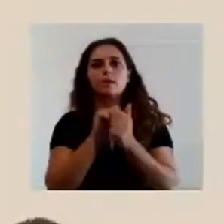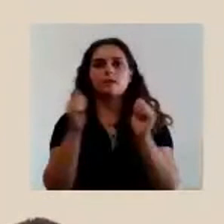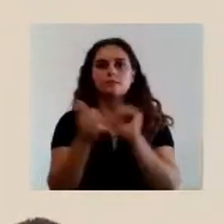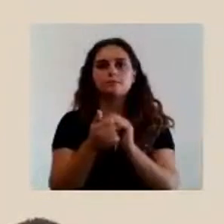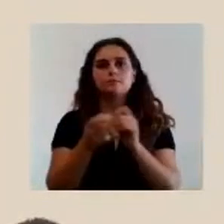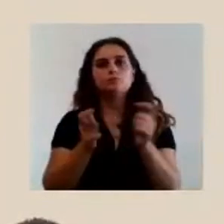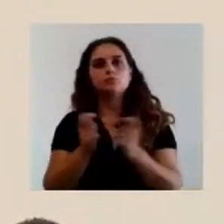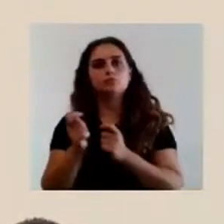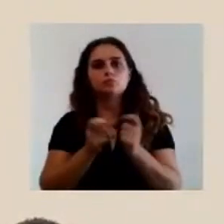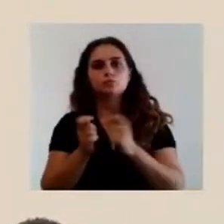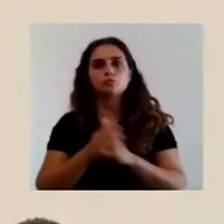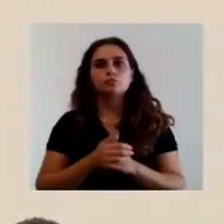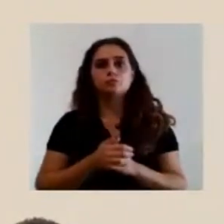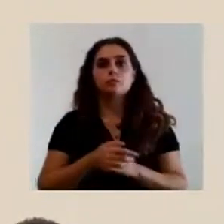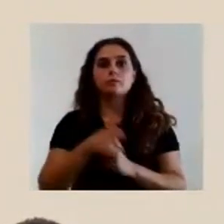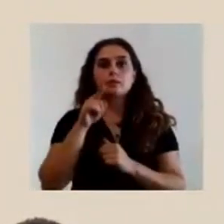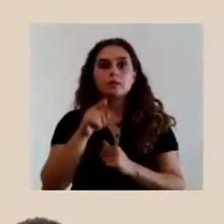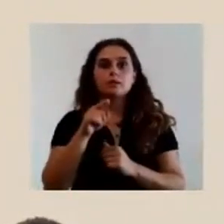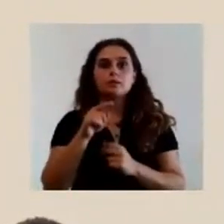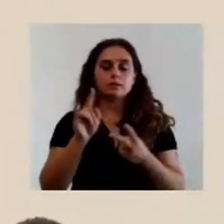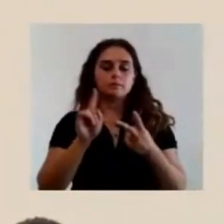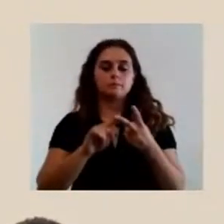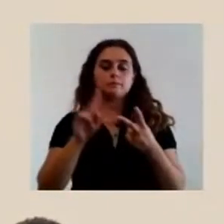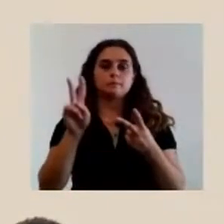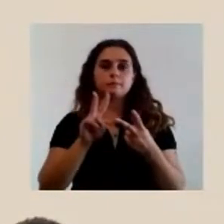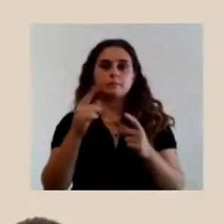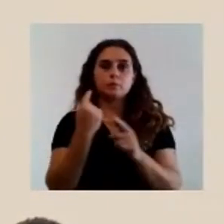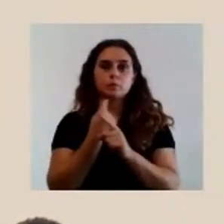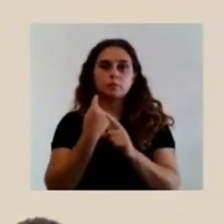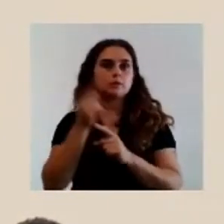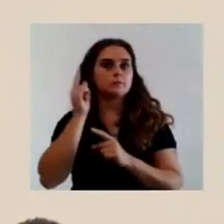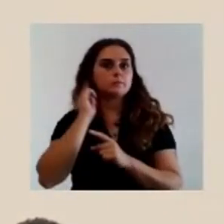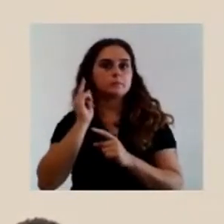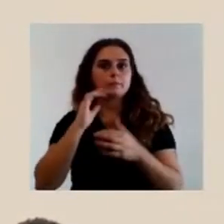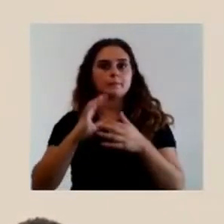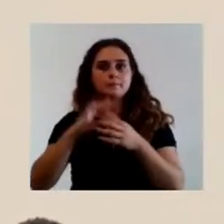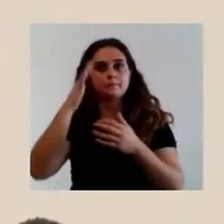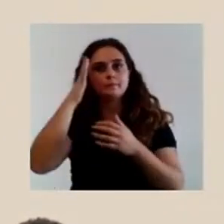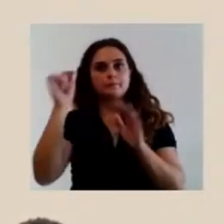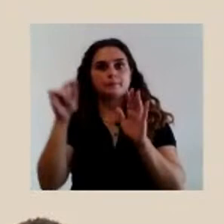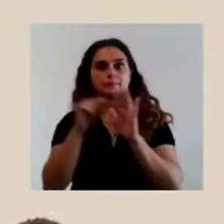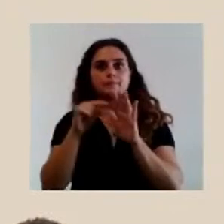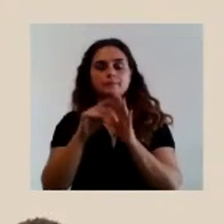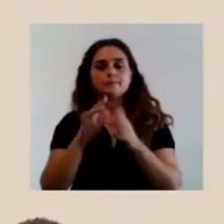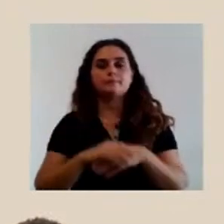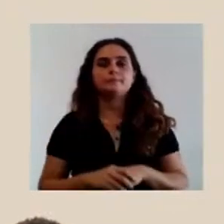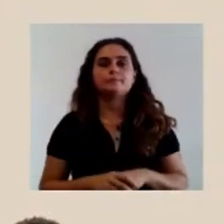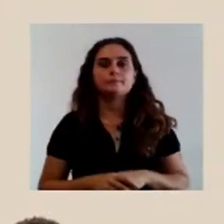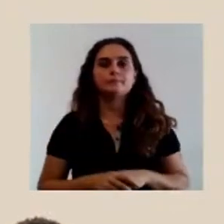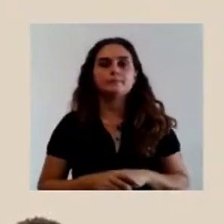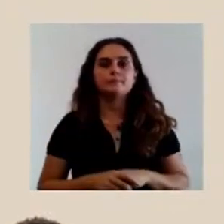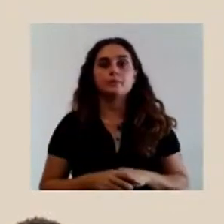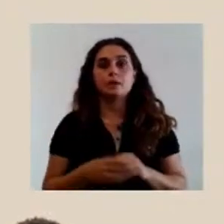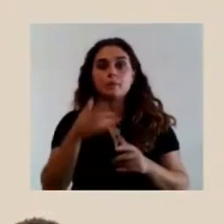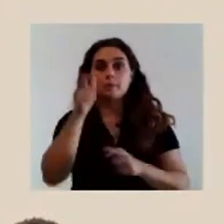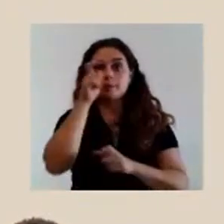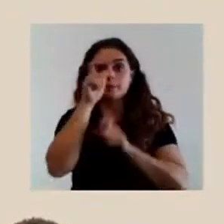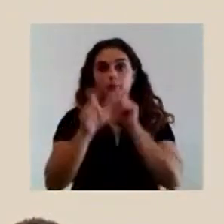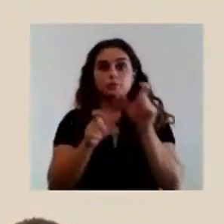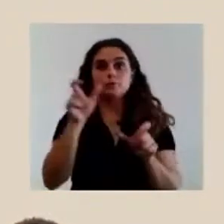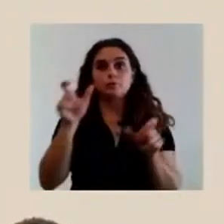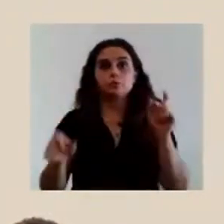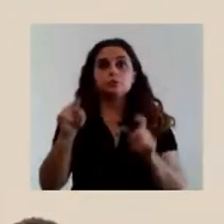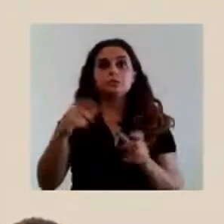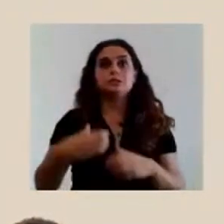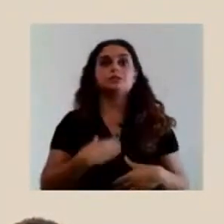manageable. This brings me to the second point for fixing biases: accountability. For humans,